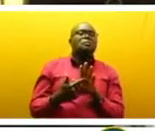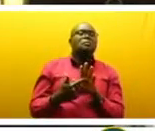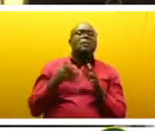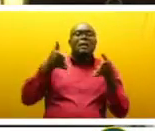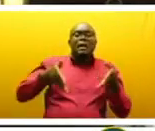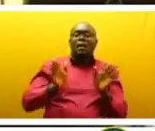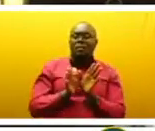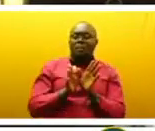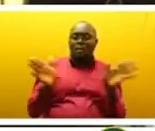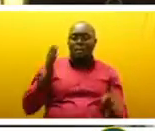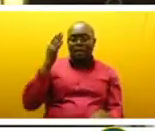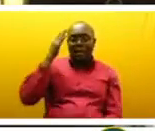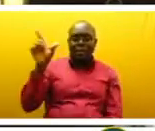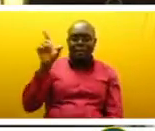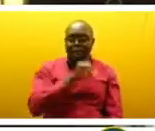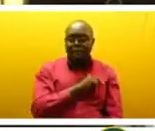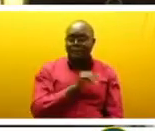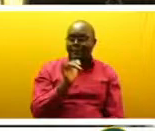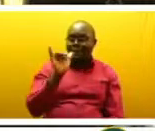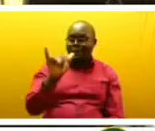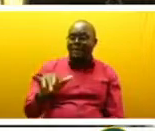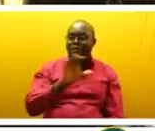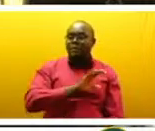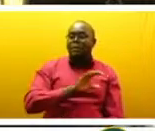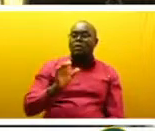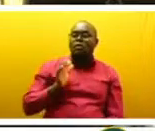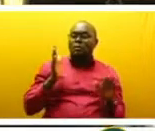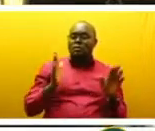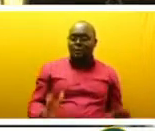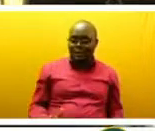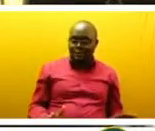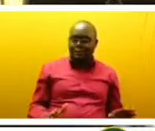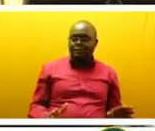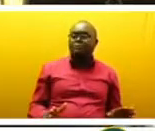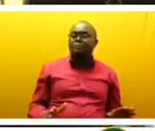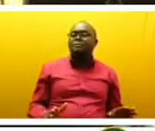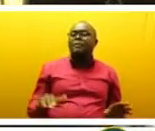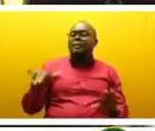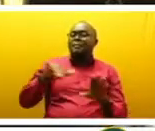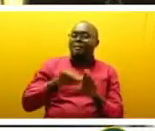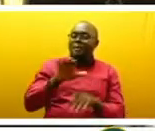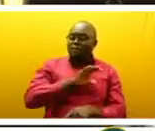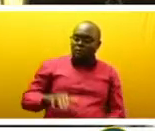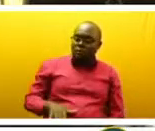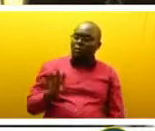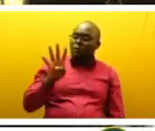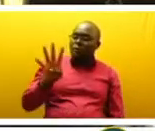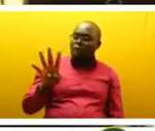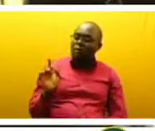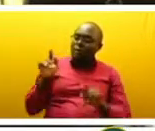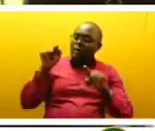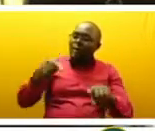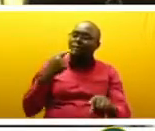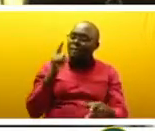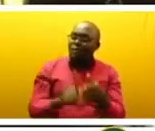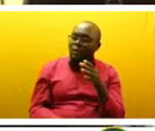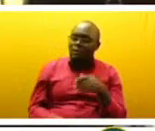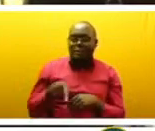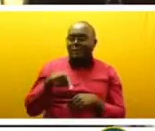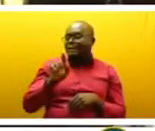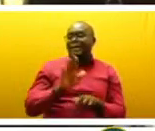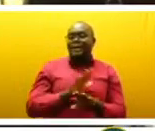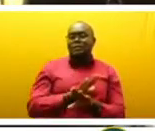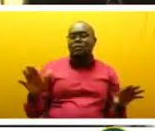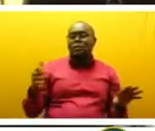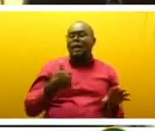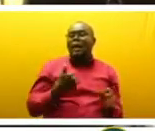public notice that commissioners of the commission, at least for them, came out and stated that they do not have